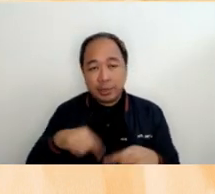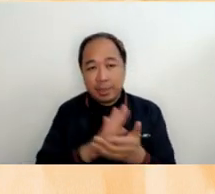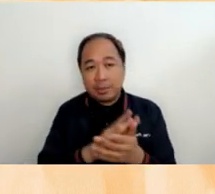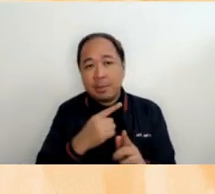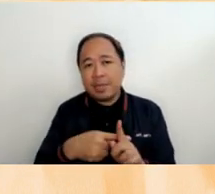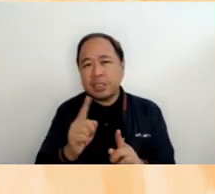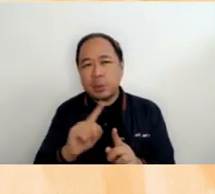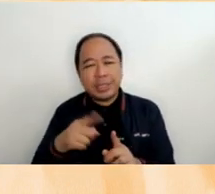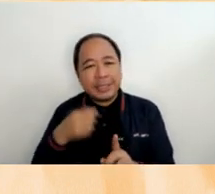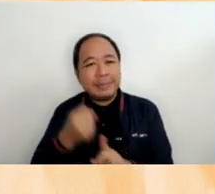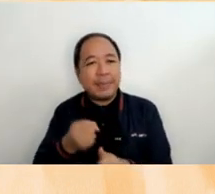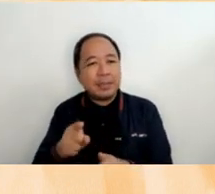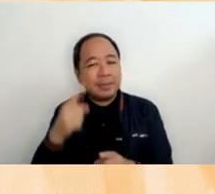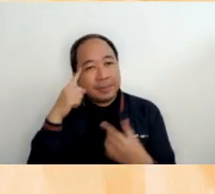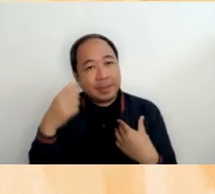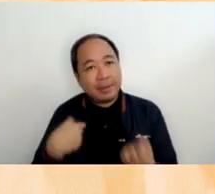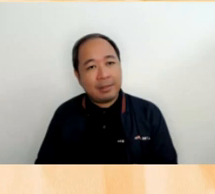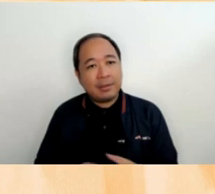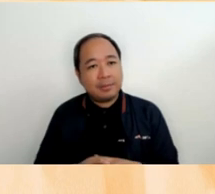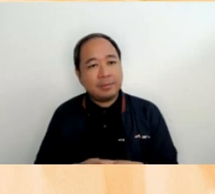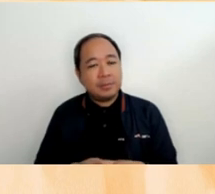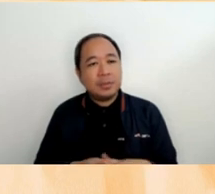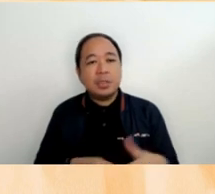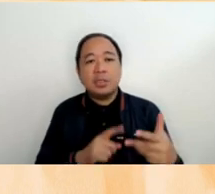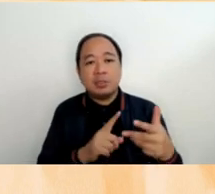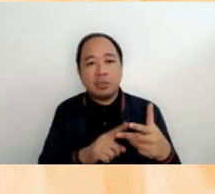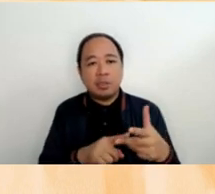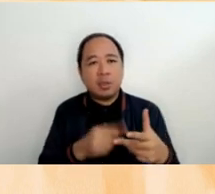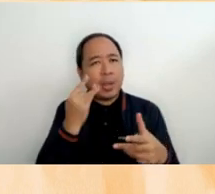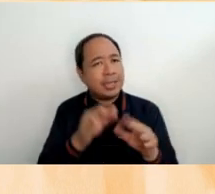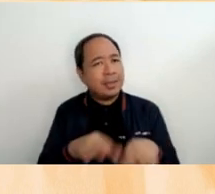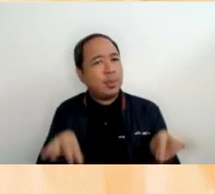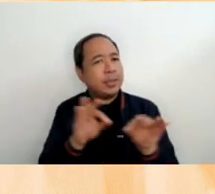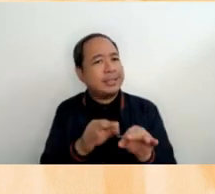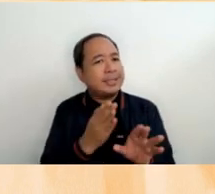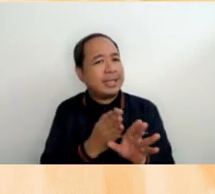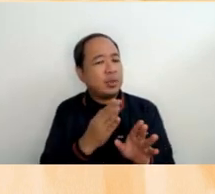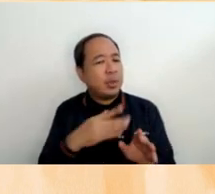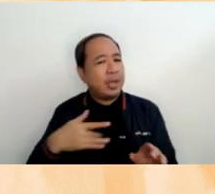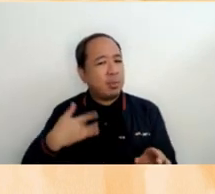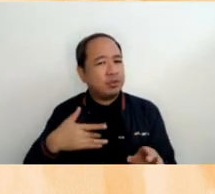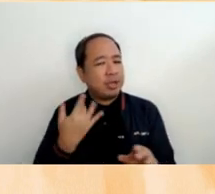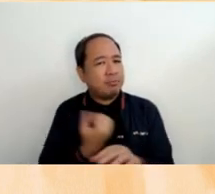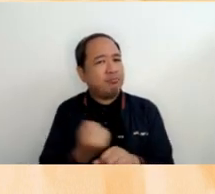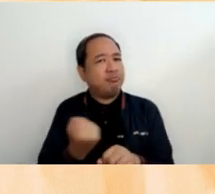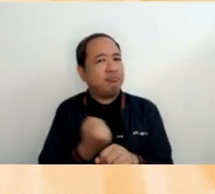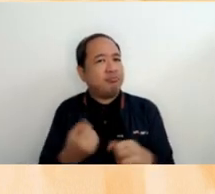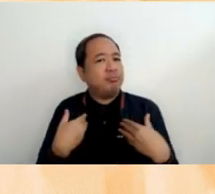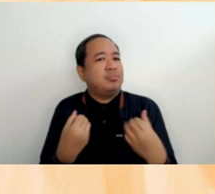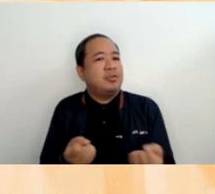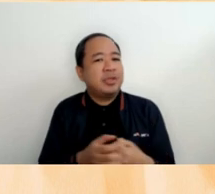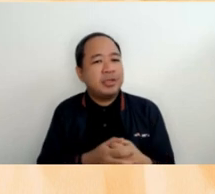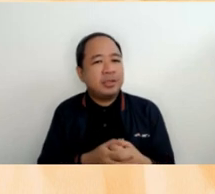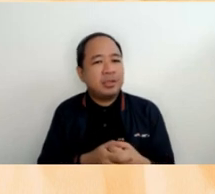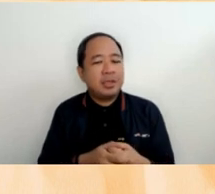mental health. Then we will go straight into the importance of psycho-emotional resilience,